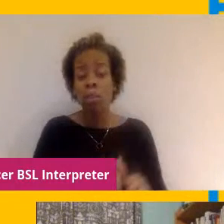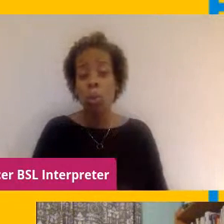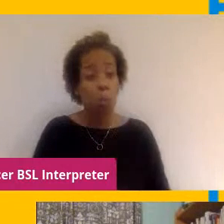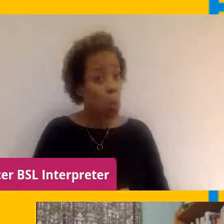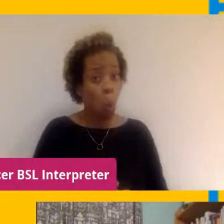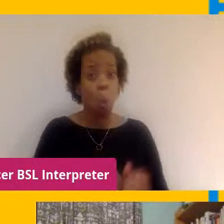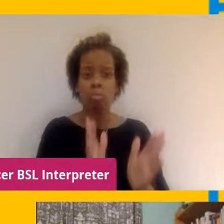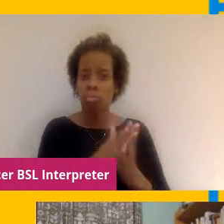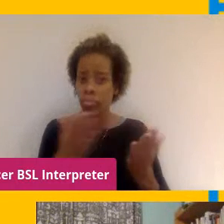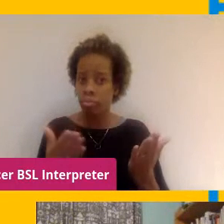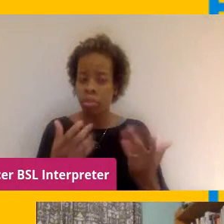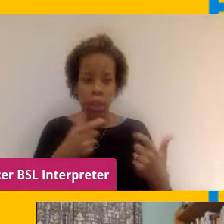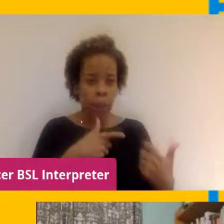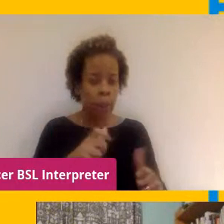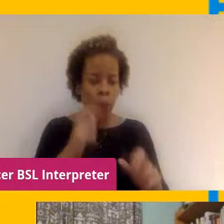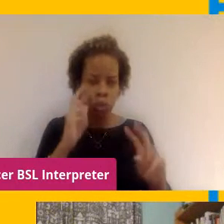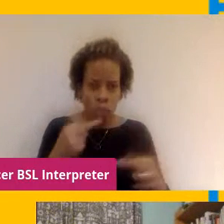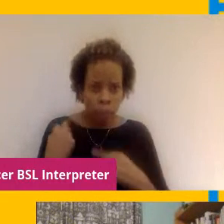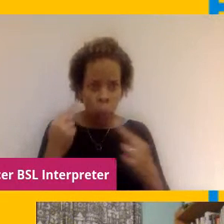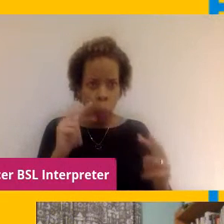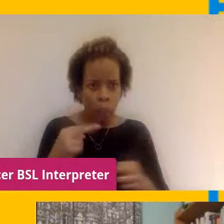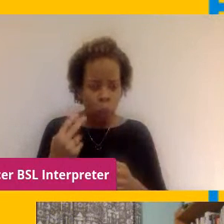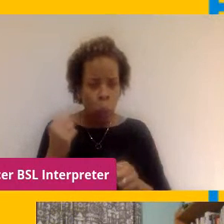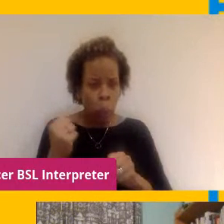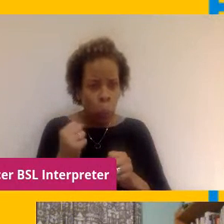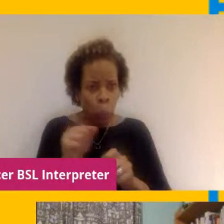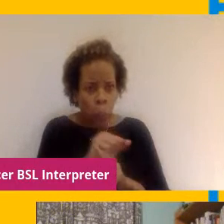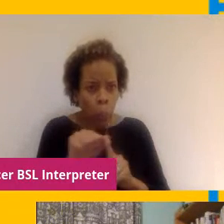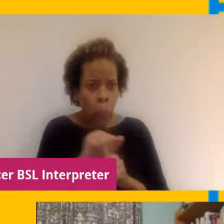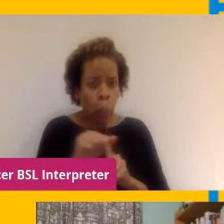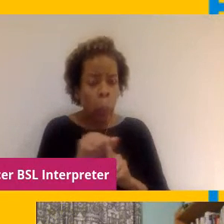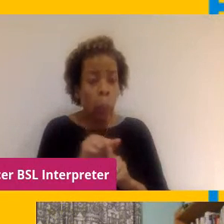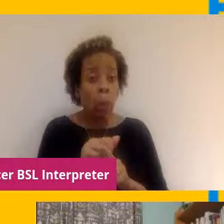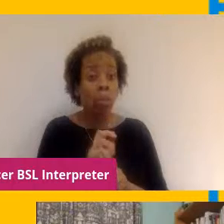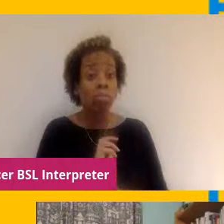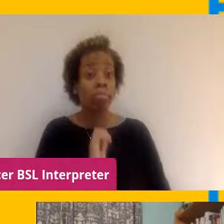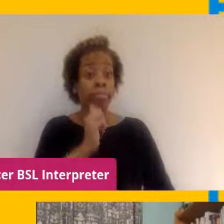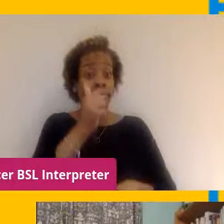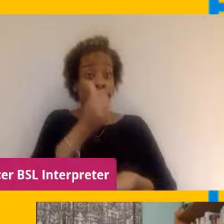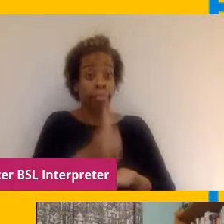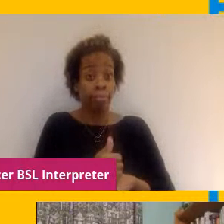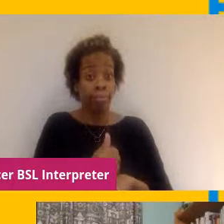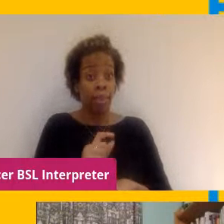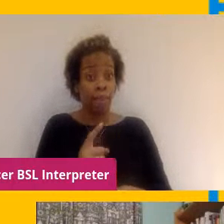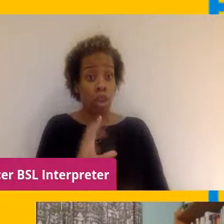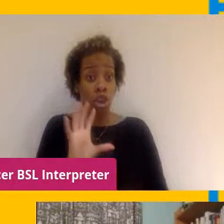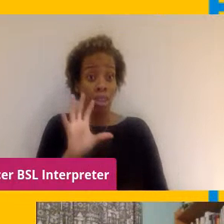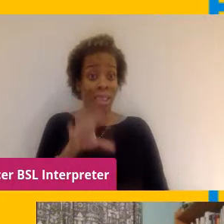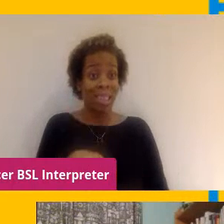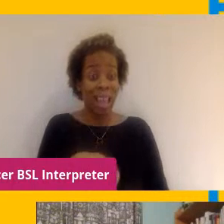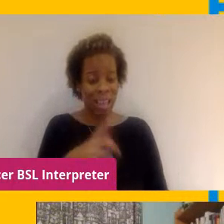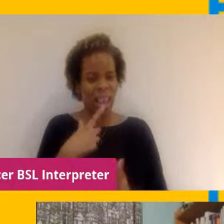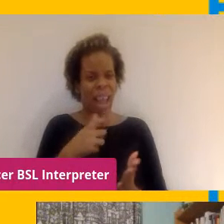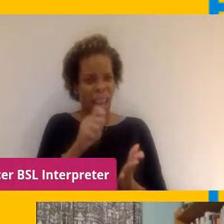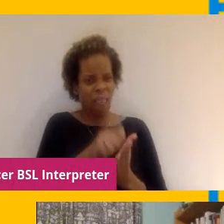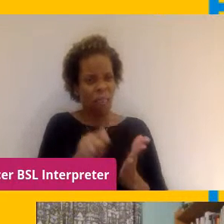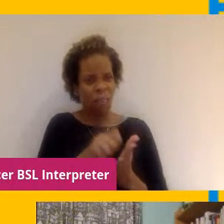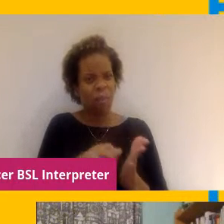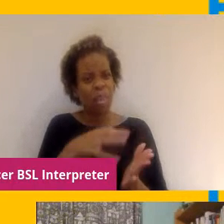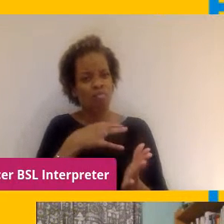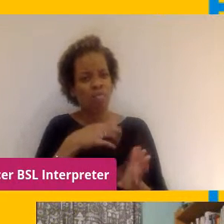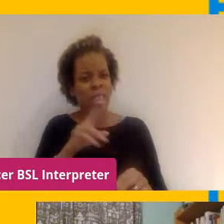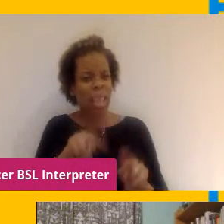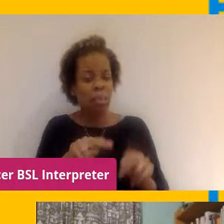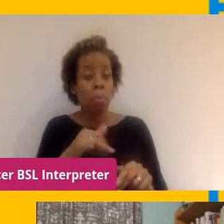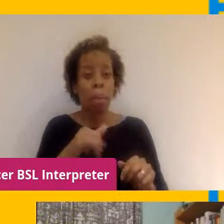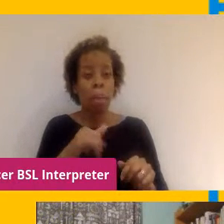continually reviewed to make sure it's effective. So if your risk assessment was in place when you first came on site, then yes, it might have focused on layout and